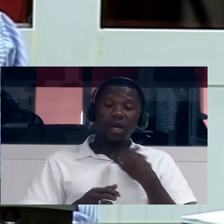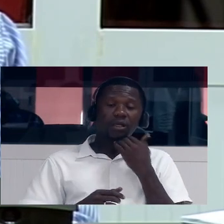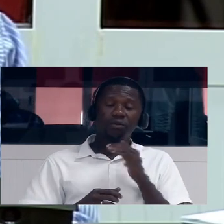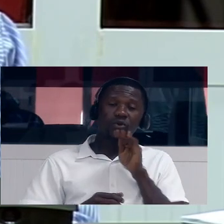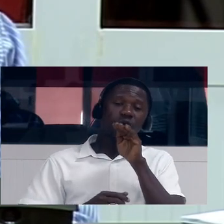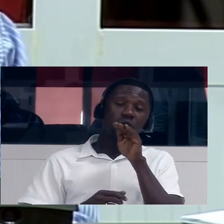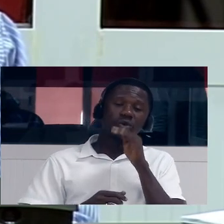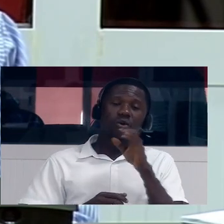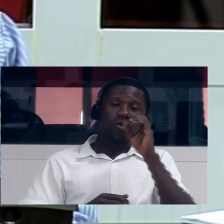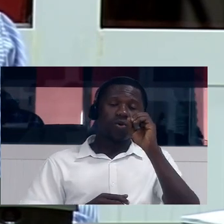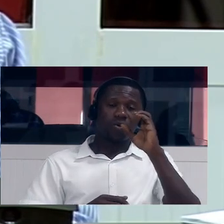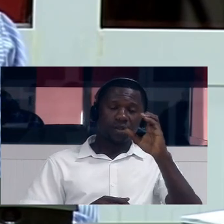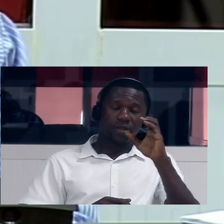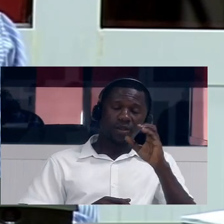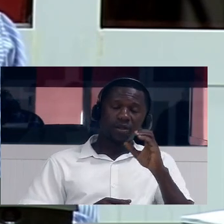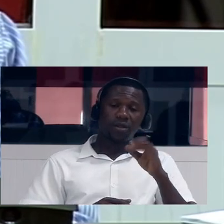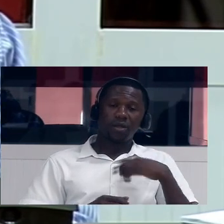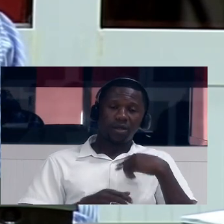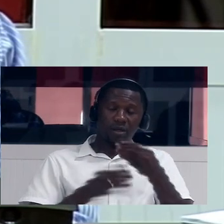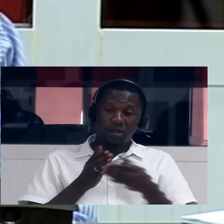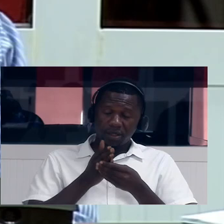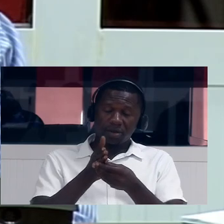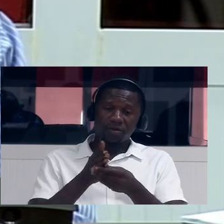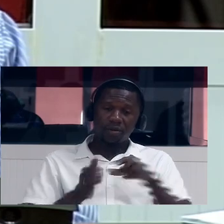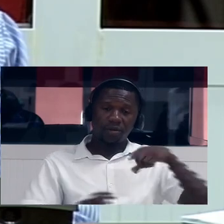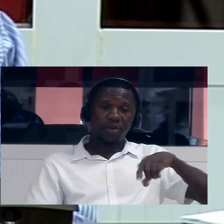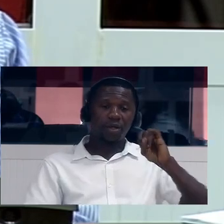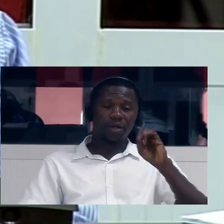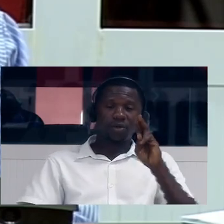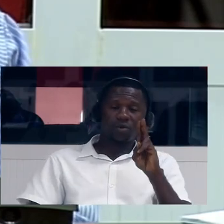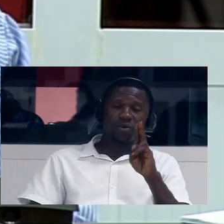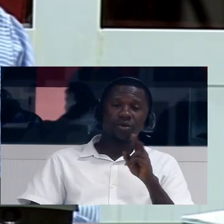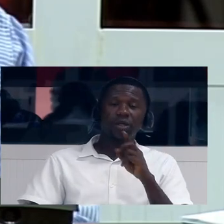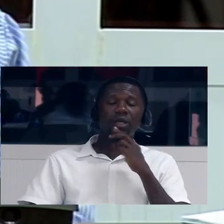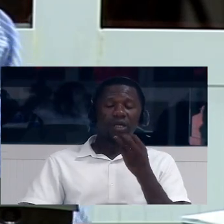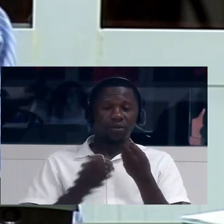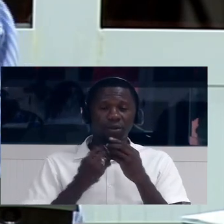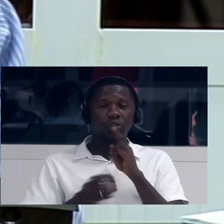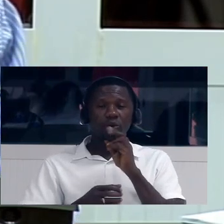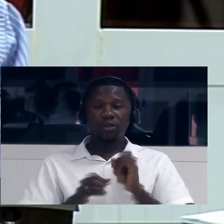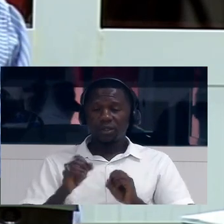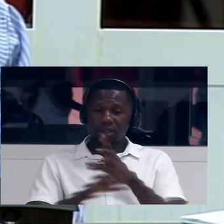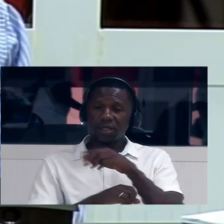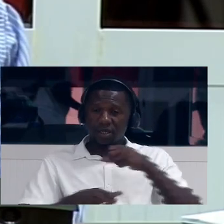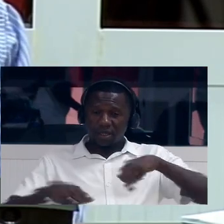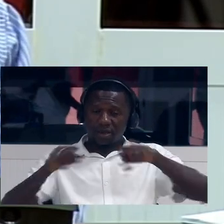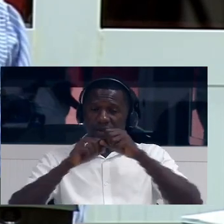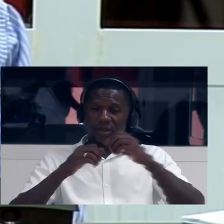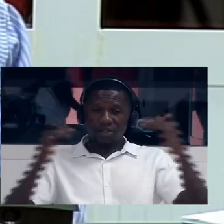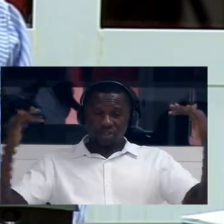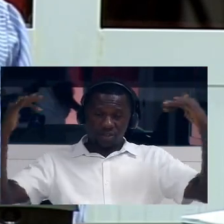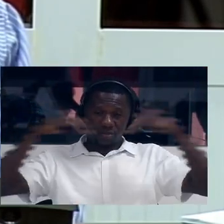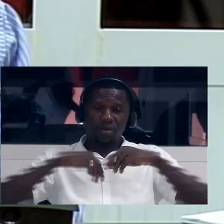OC commanding the PIU to detail and tell us who were deployed around the stadium and who was on duty on that